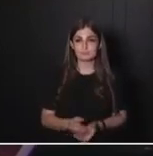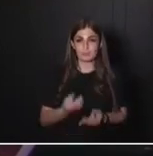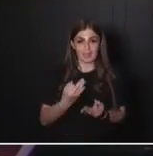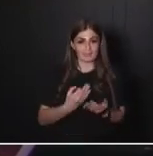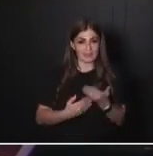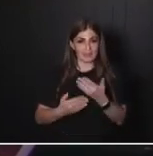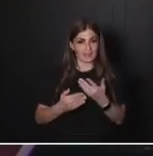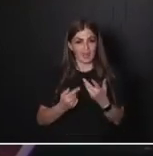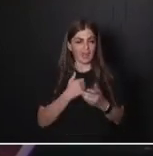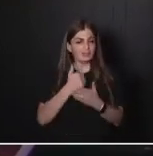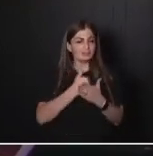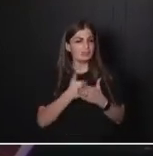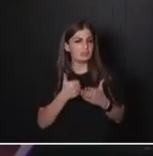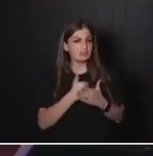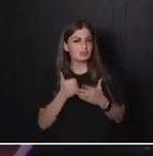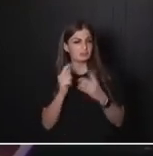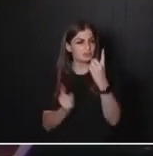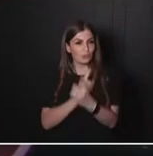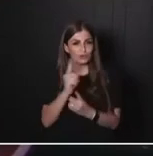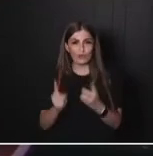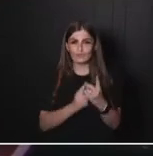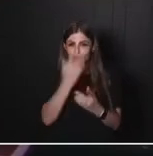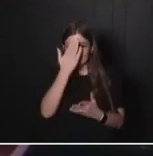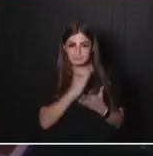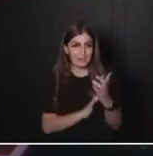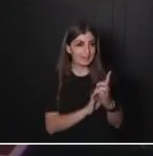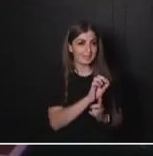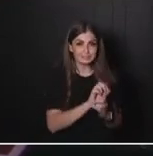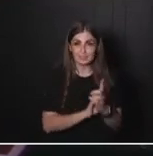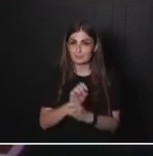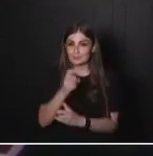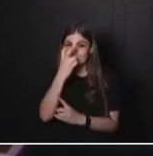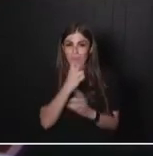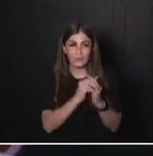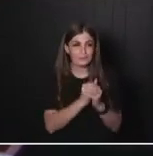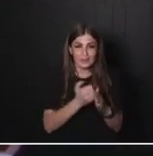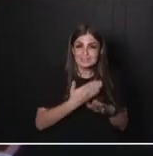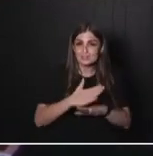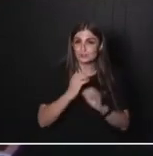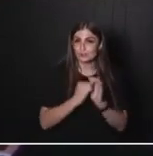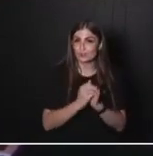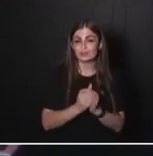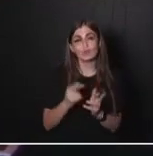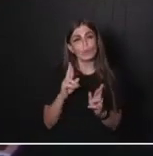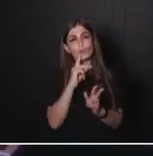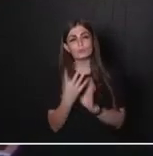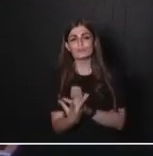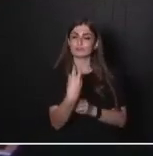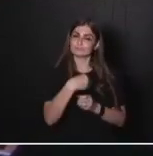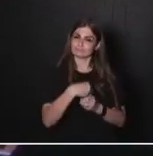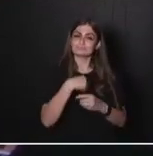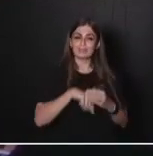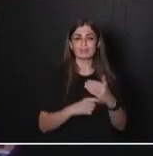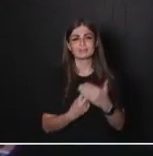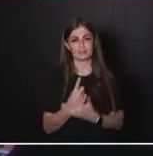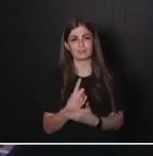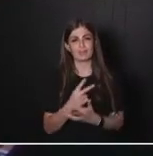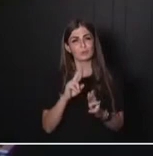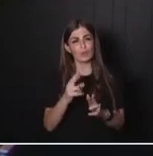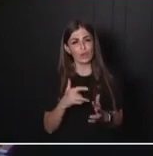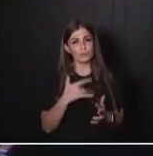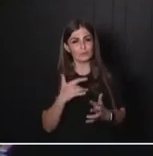traditional conference experience of catching up with old friends and making new ones, we hope you felt part of the event. We hope you